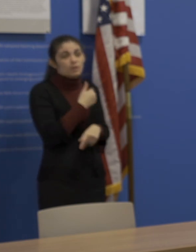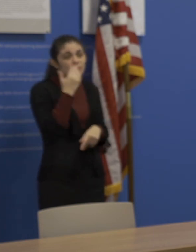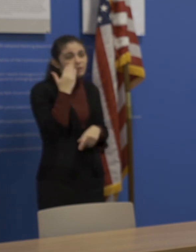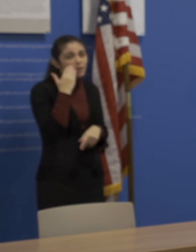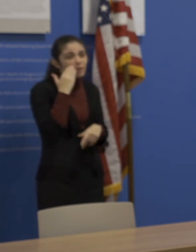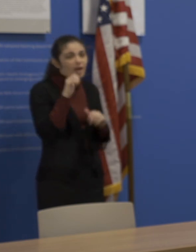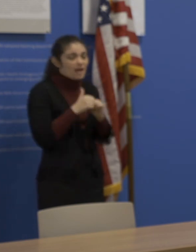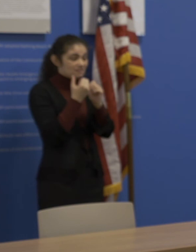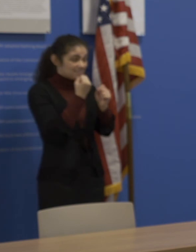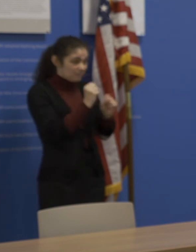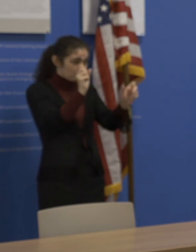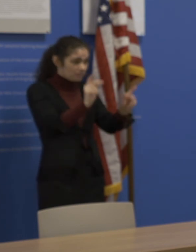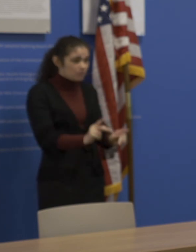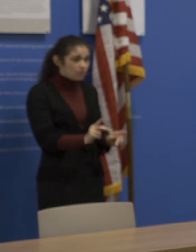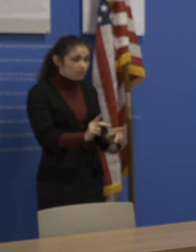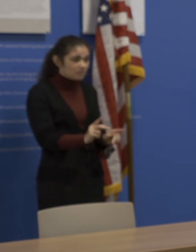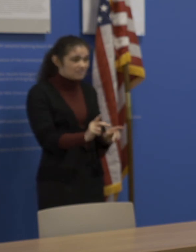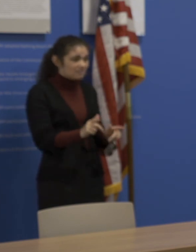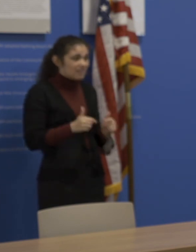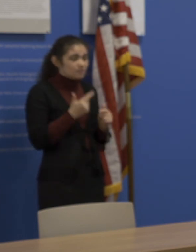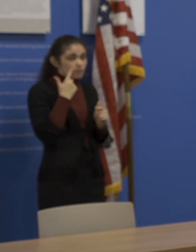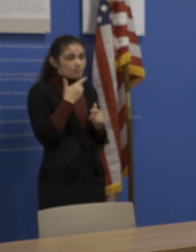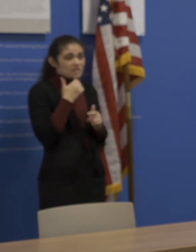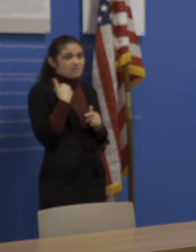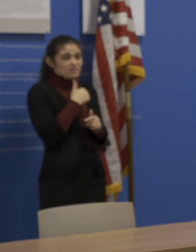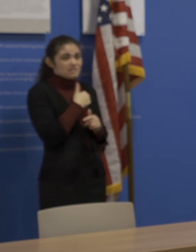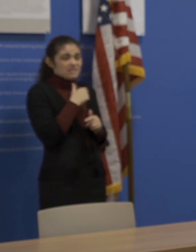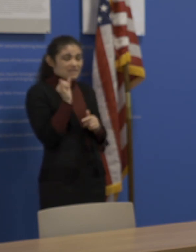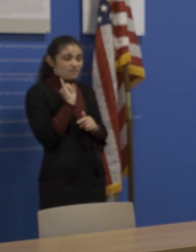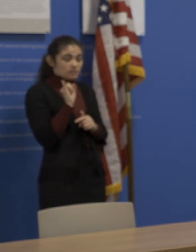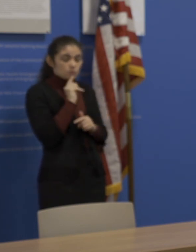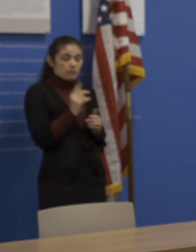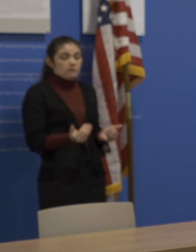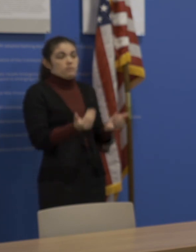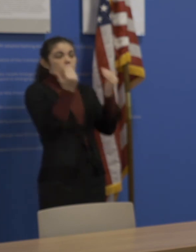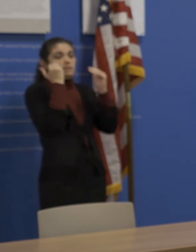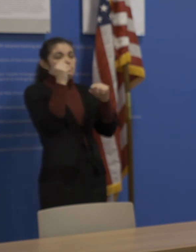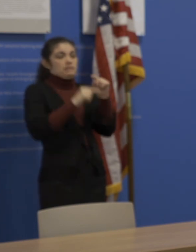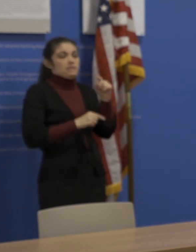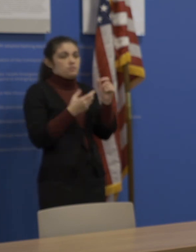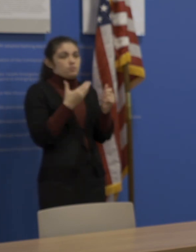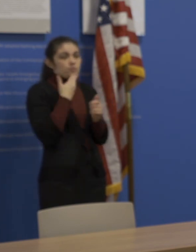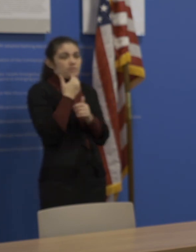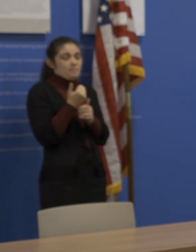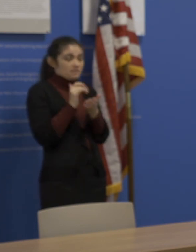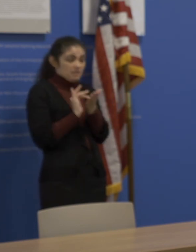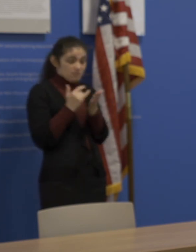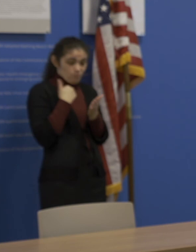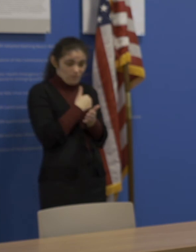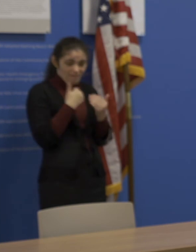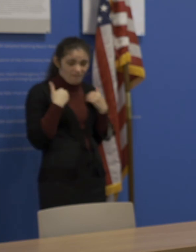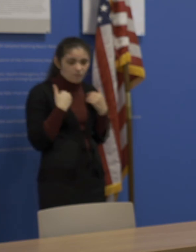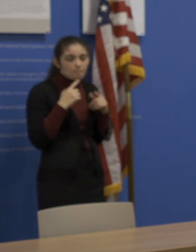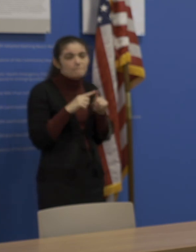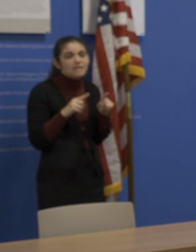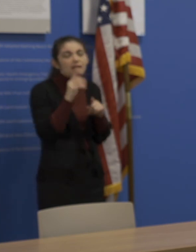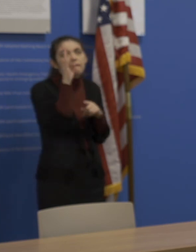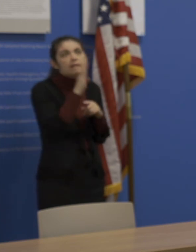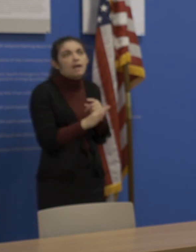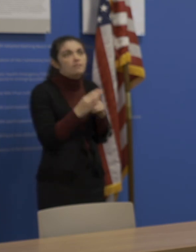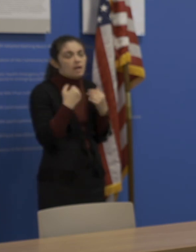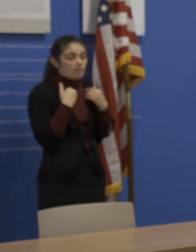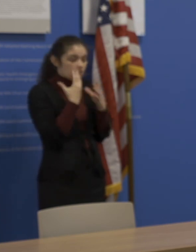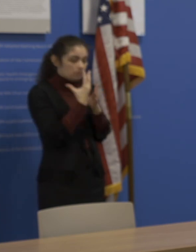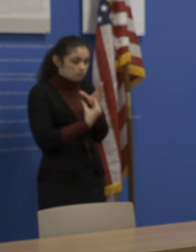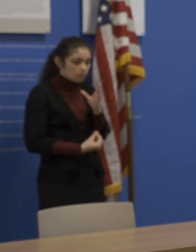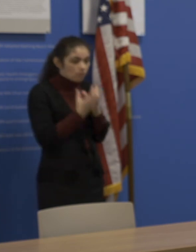how to save people's lives to the best of our ability. Sometimes this infection is overwhelming and we can't do it with the best medicine we have. But we should never have loss